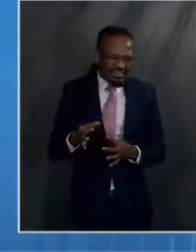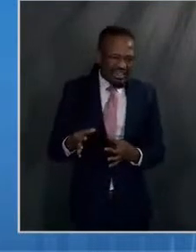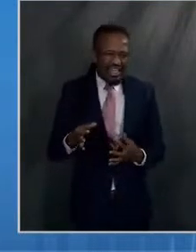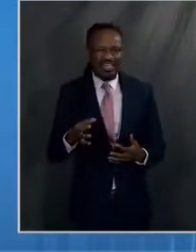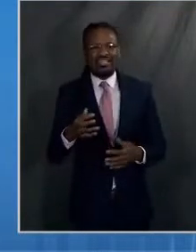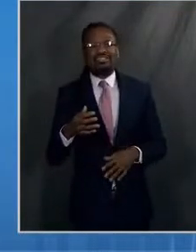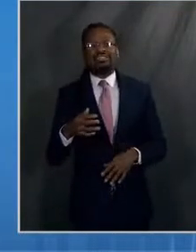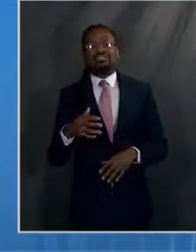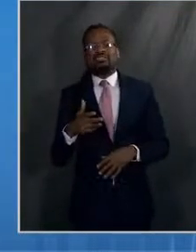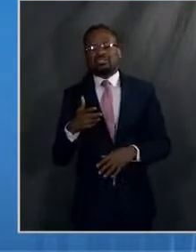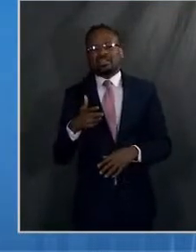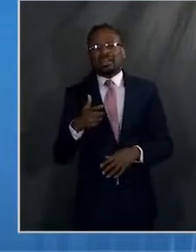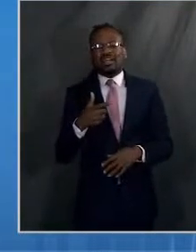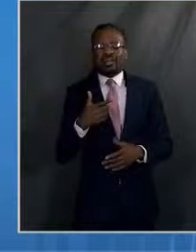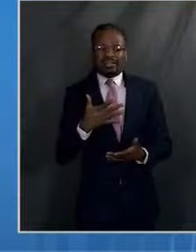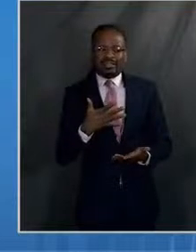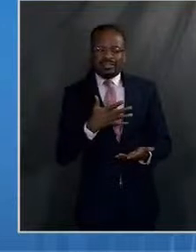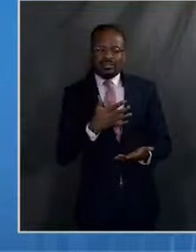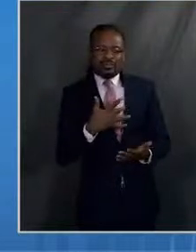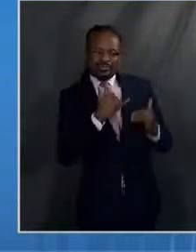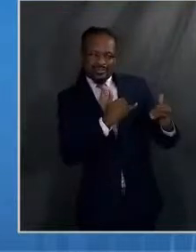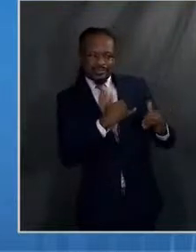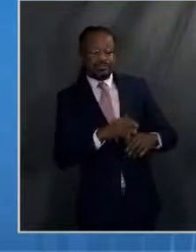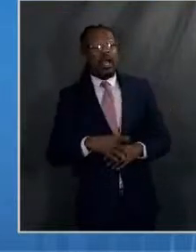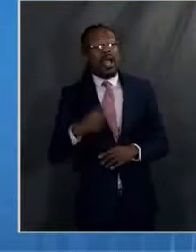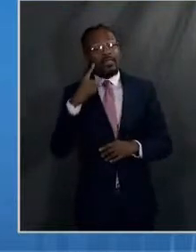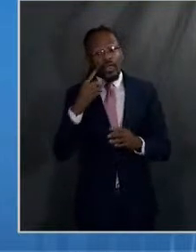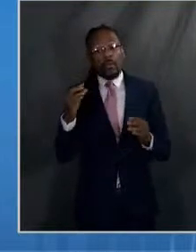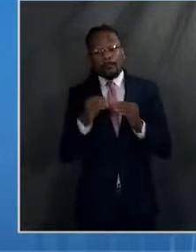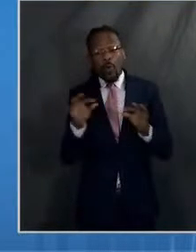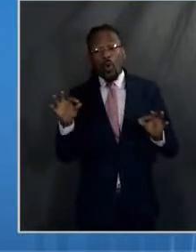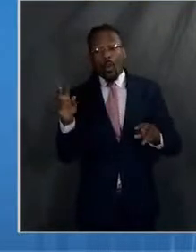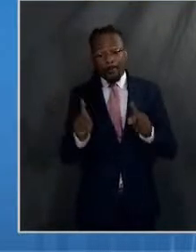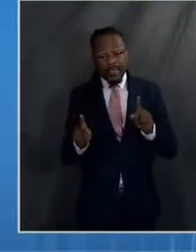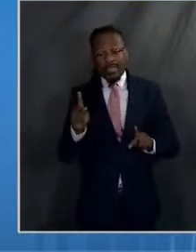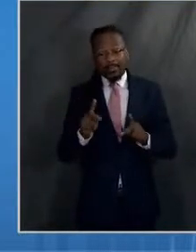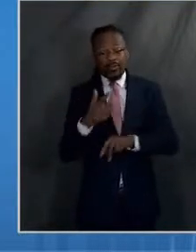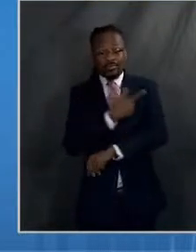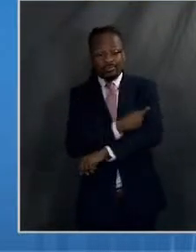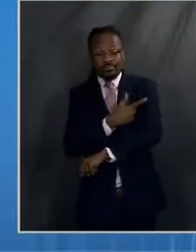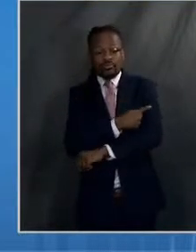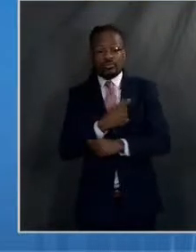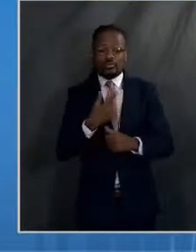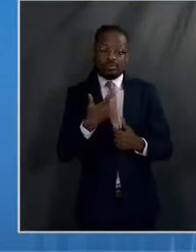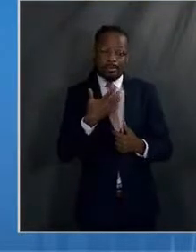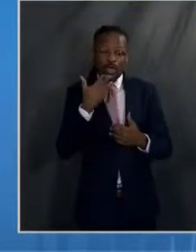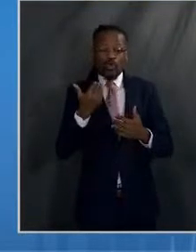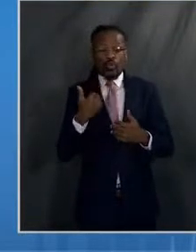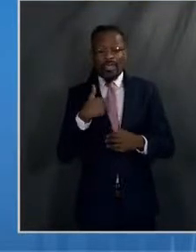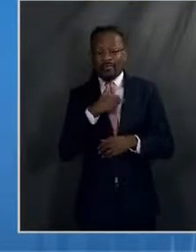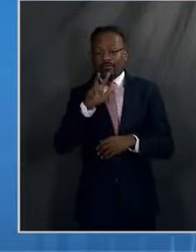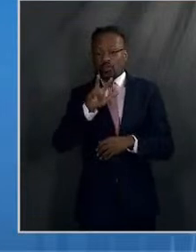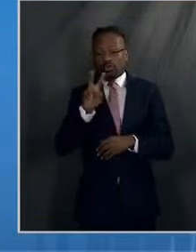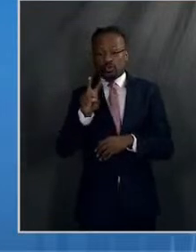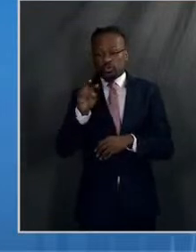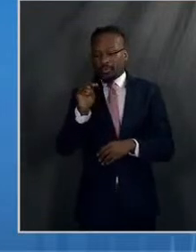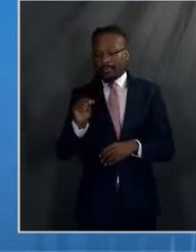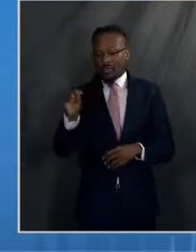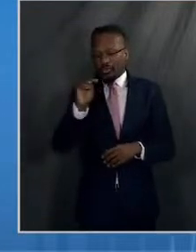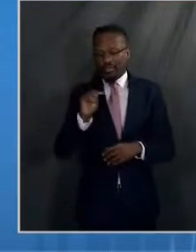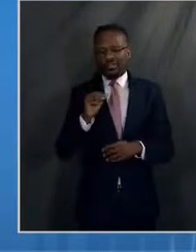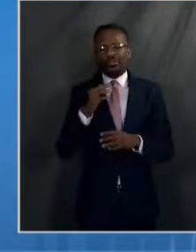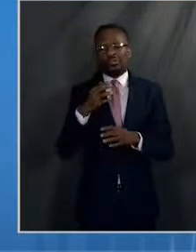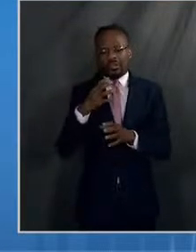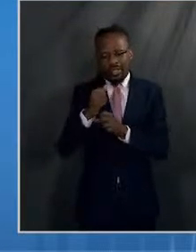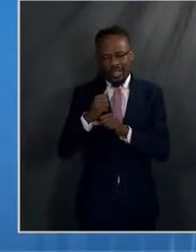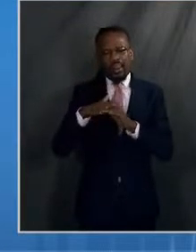hesitant. I do believe that the more people who get this vaccine, we now have over 32 million who've received at least one dose,